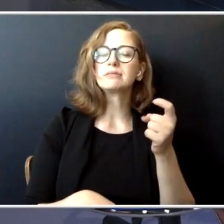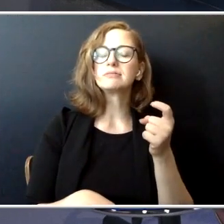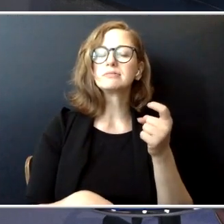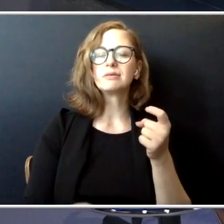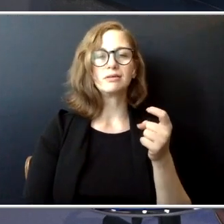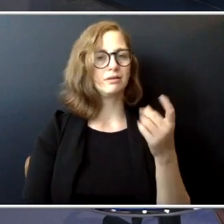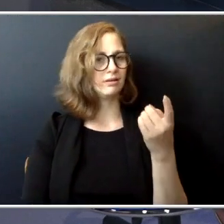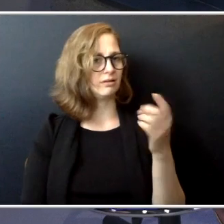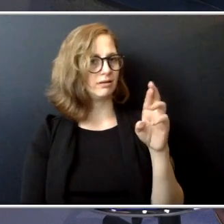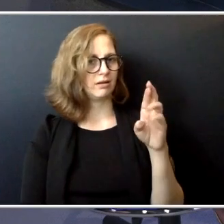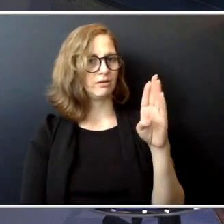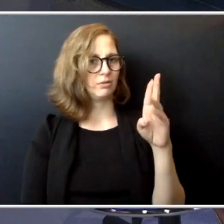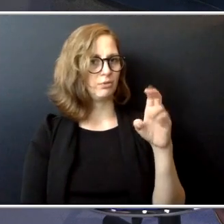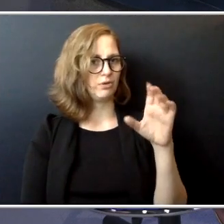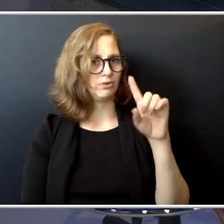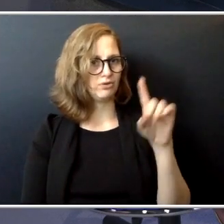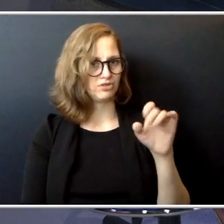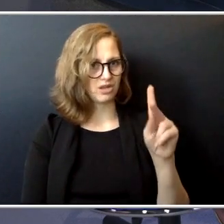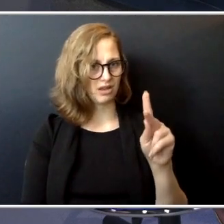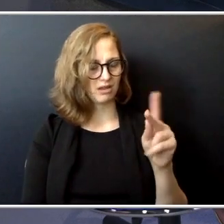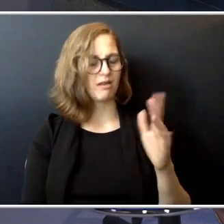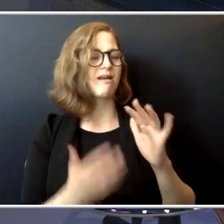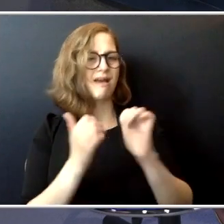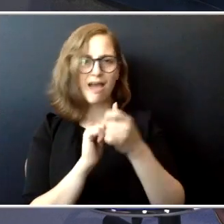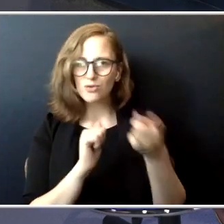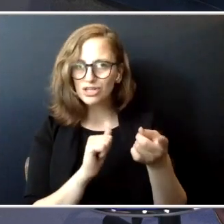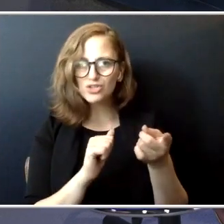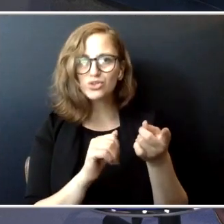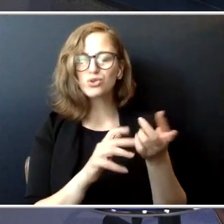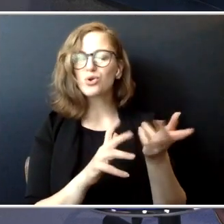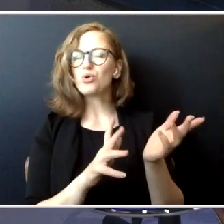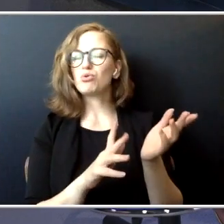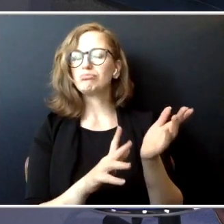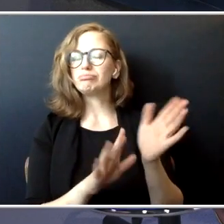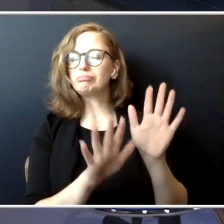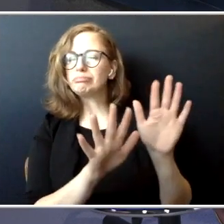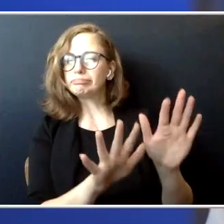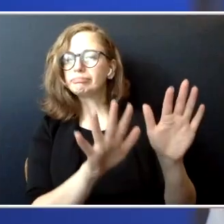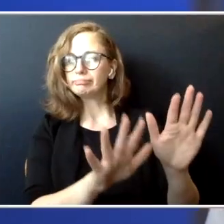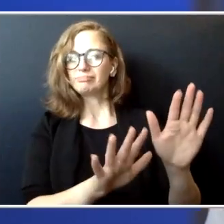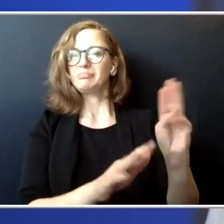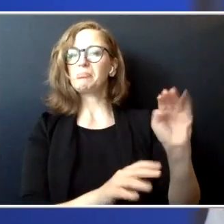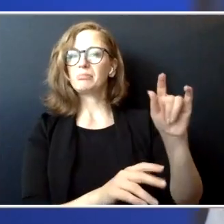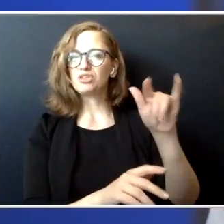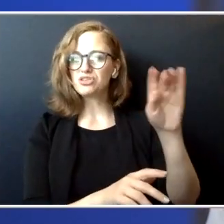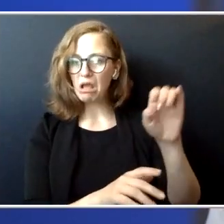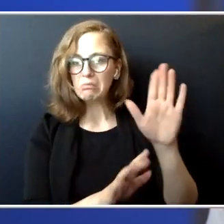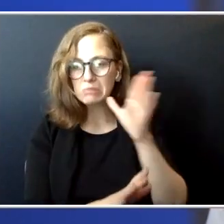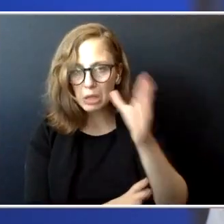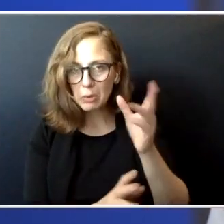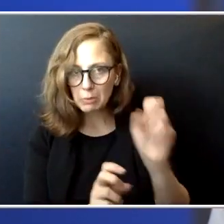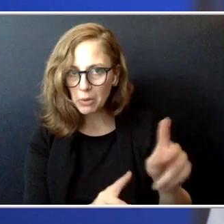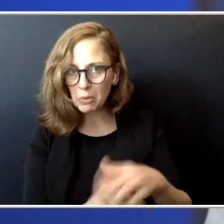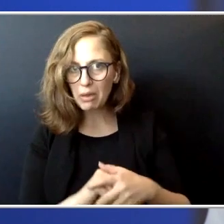to reassure Michelle that her voice box would be okay? Well, a big part of the surgery is basically avoiding